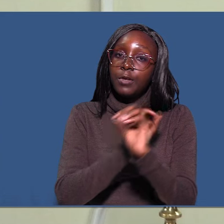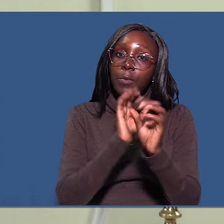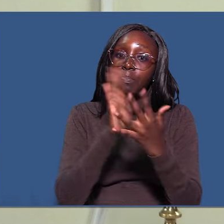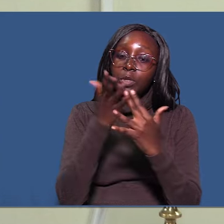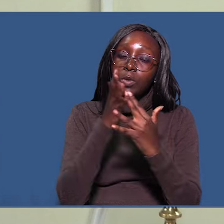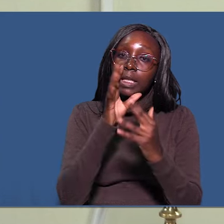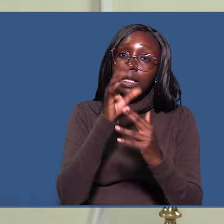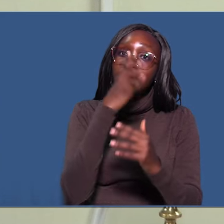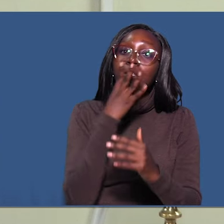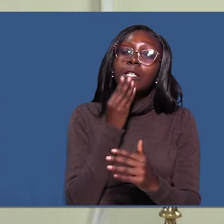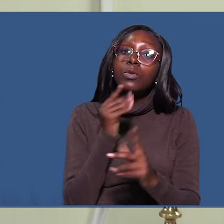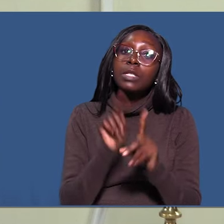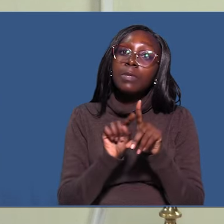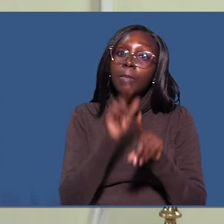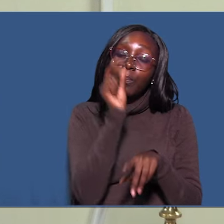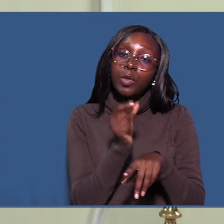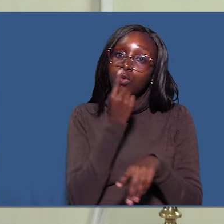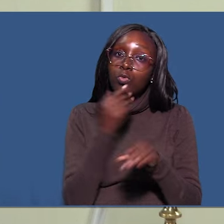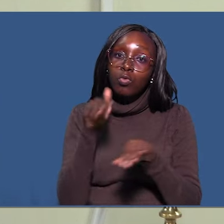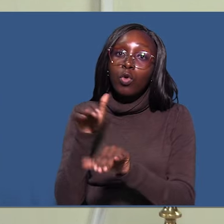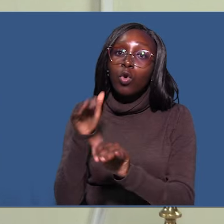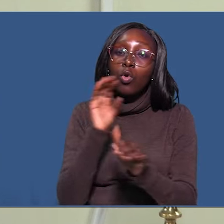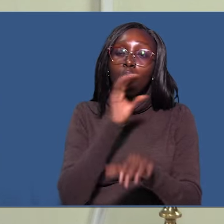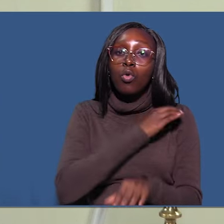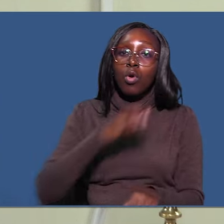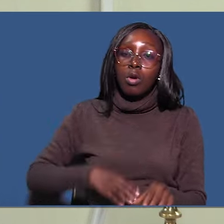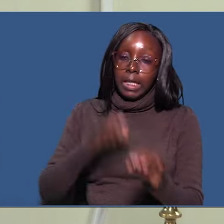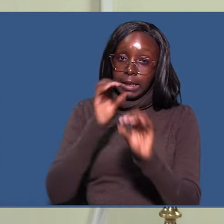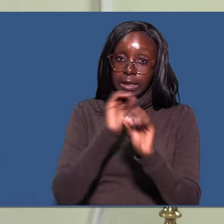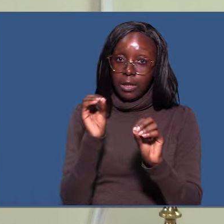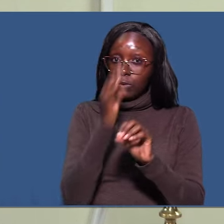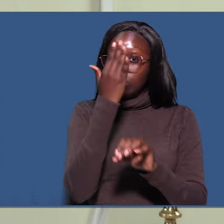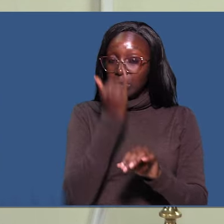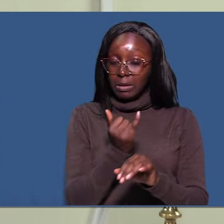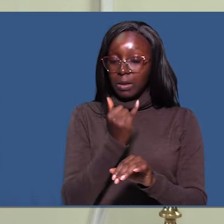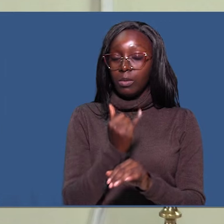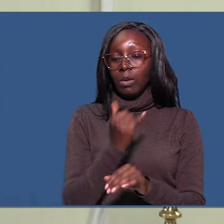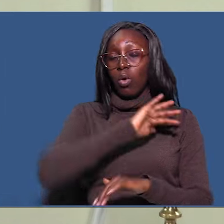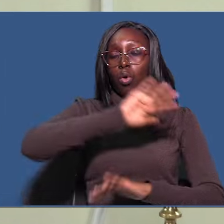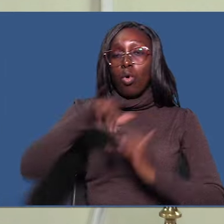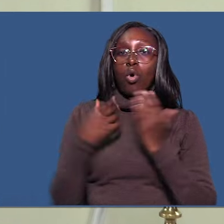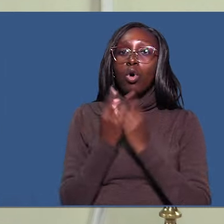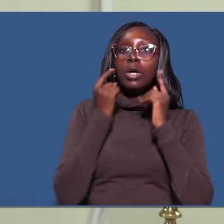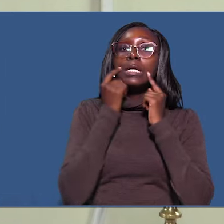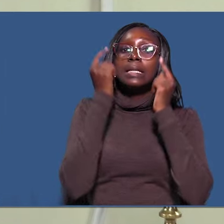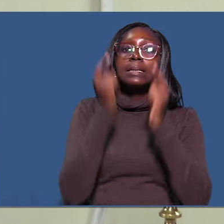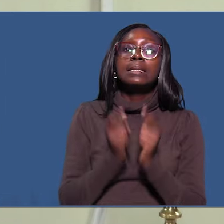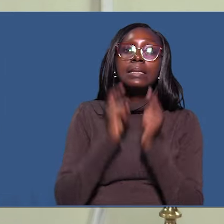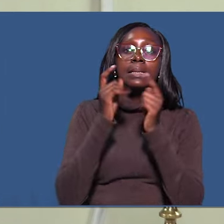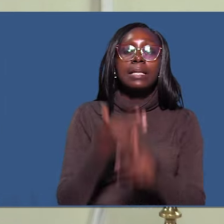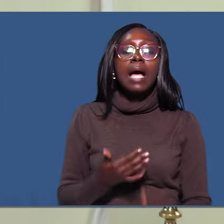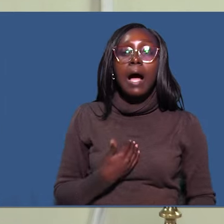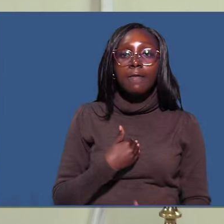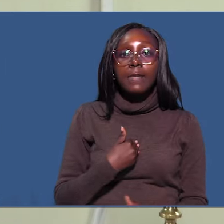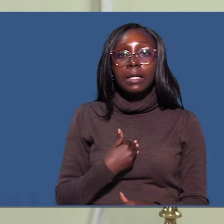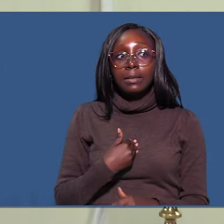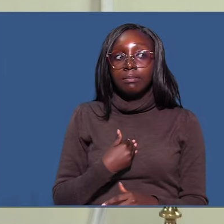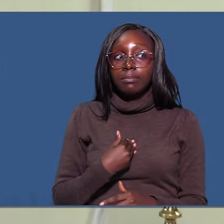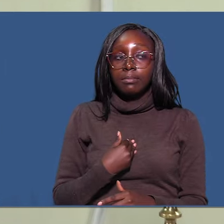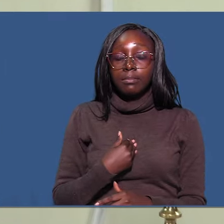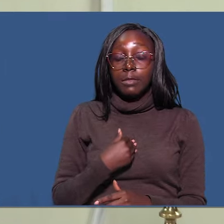and Gentile, for all have sinned and fallen and fall short of the glory of God. So everybody